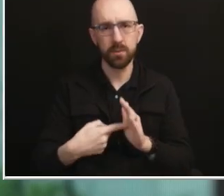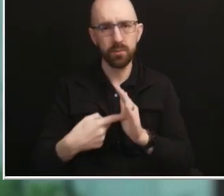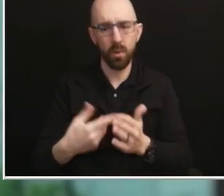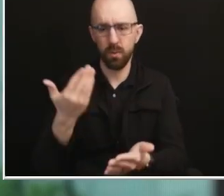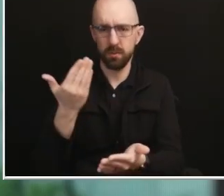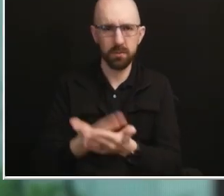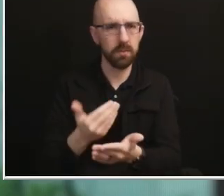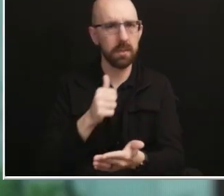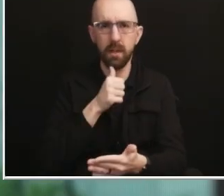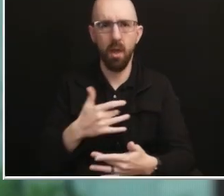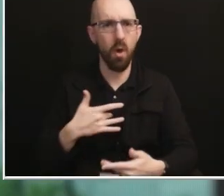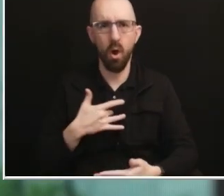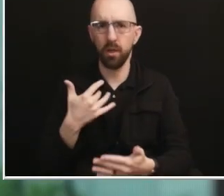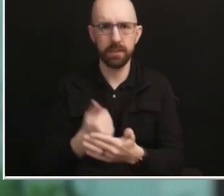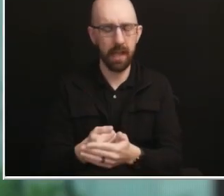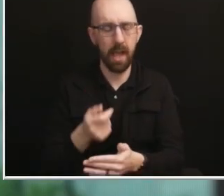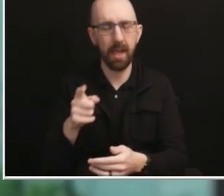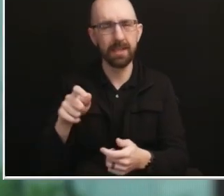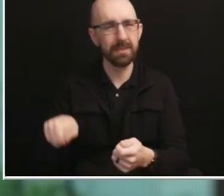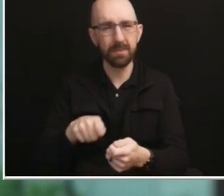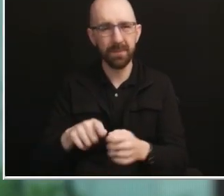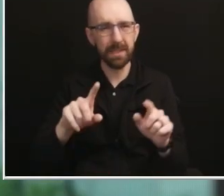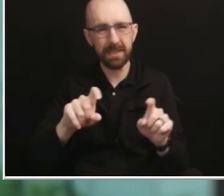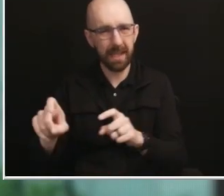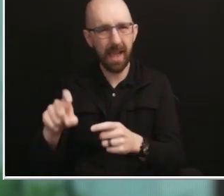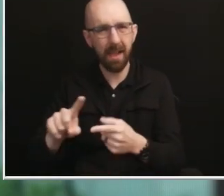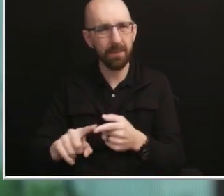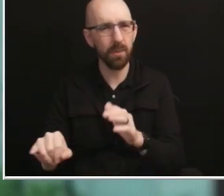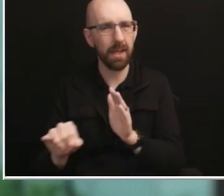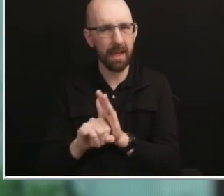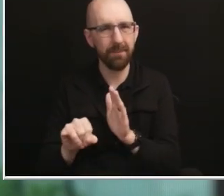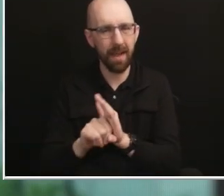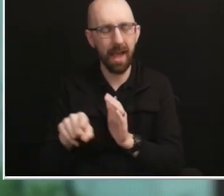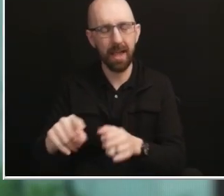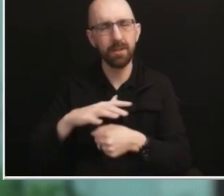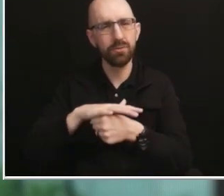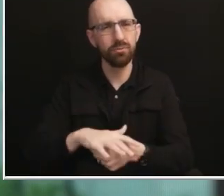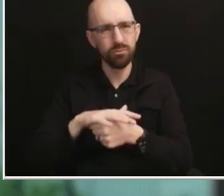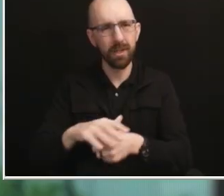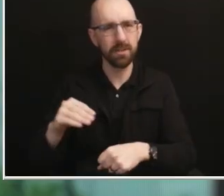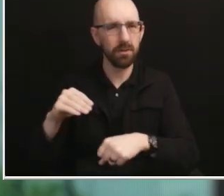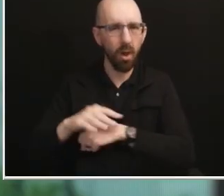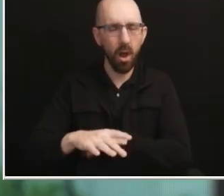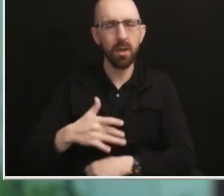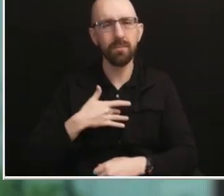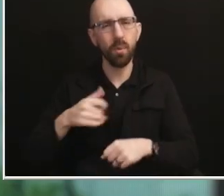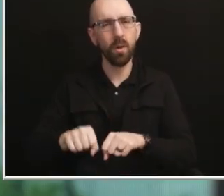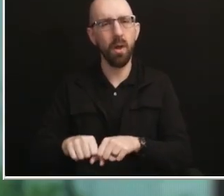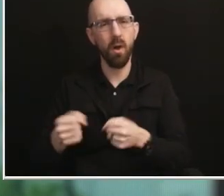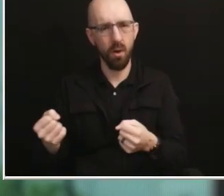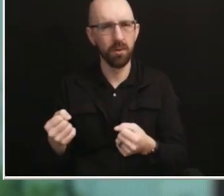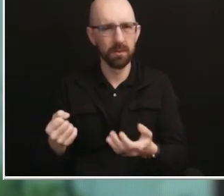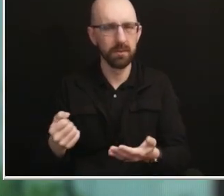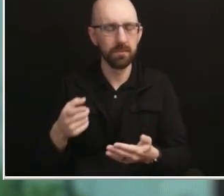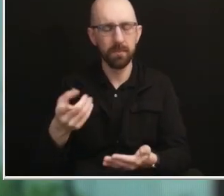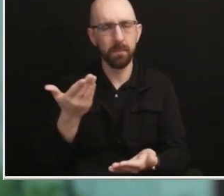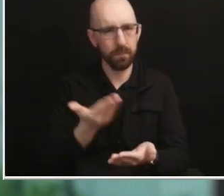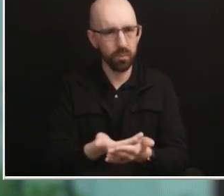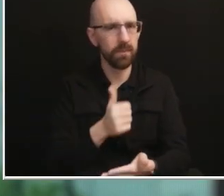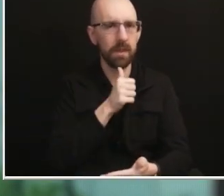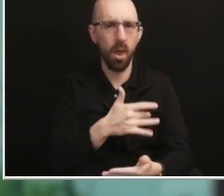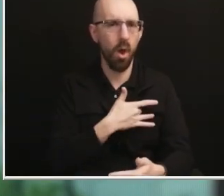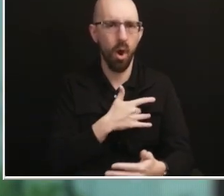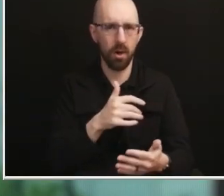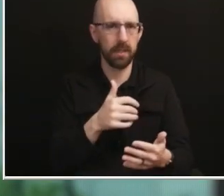specific test that you identify the stress-induced broken heart syndrome, but that you prove that it's not a heart attack, and then can treat it